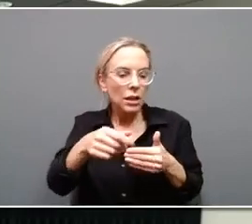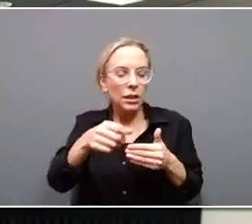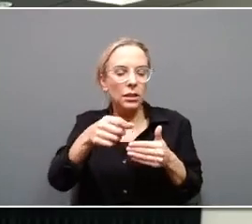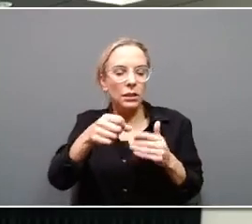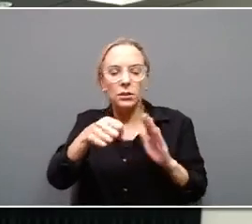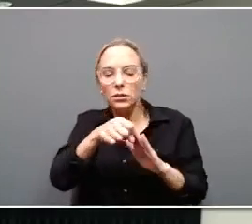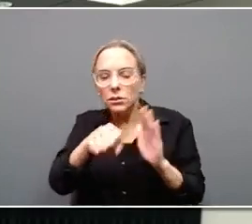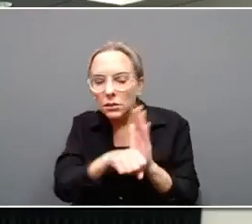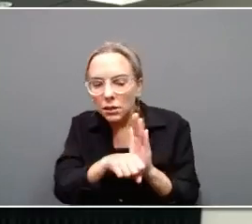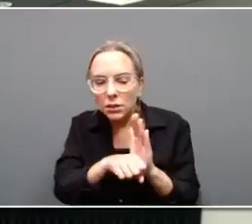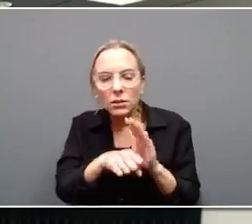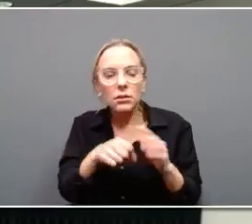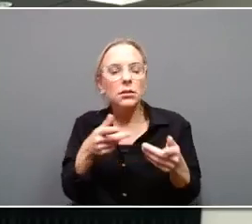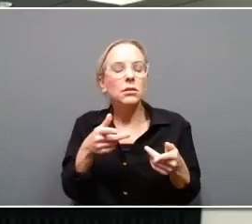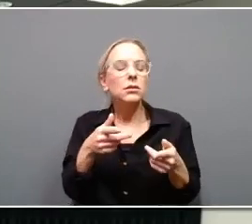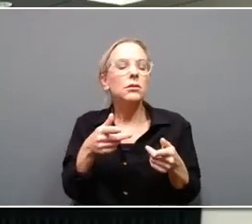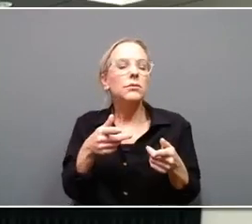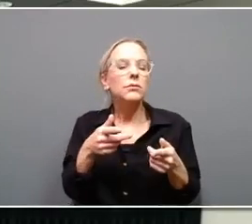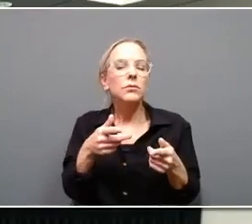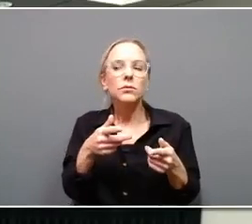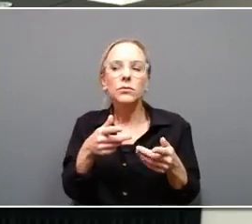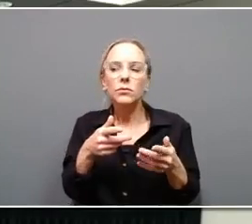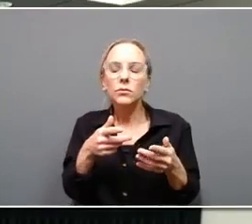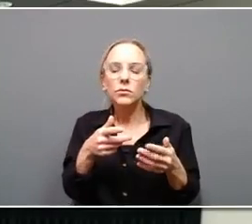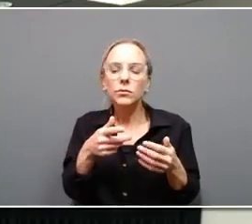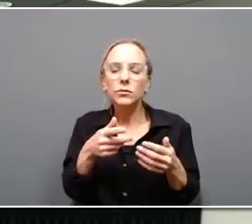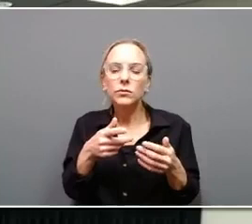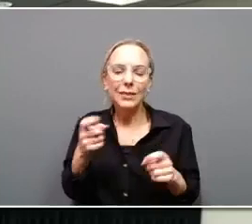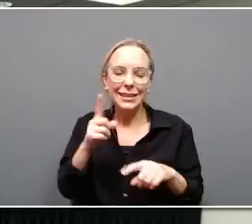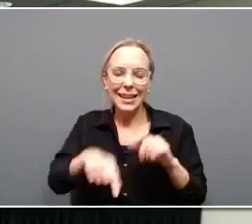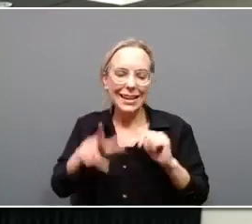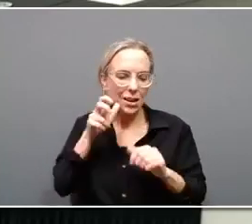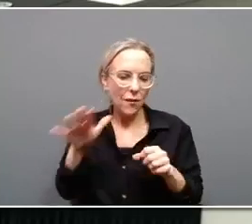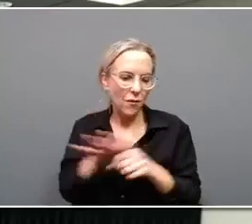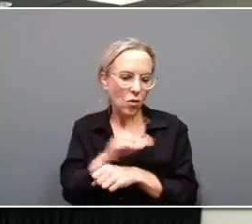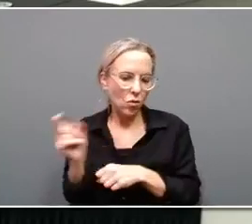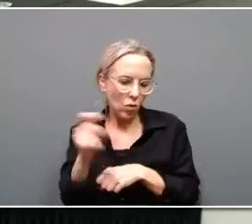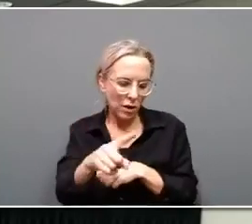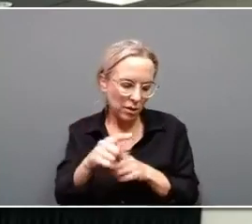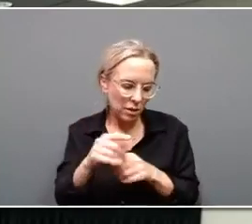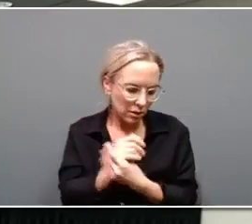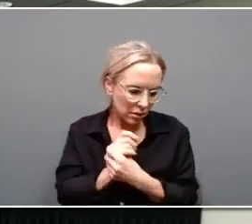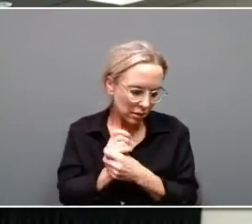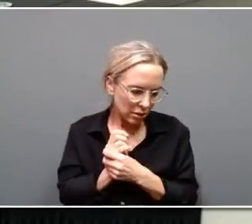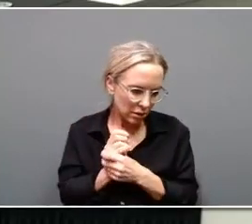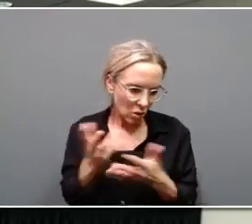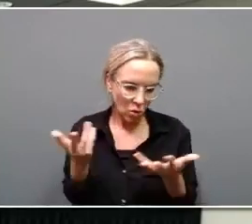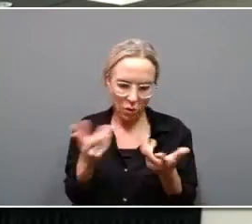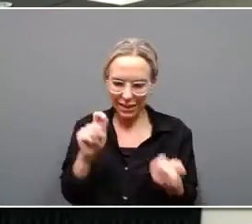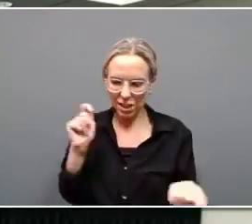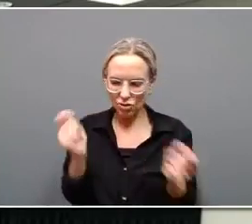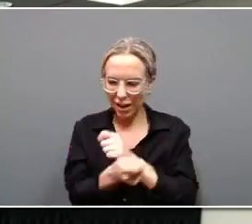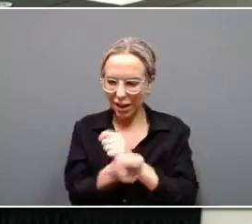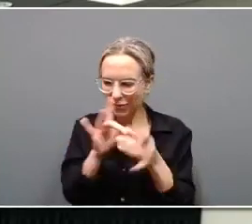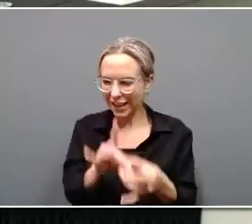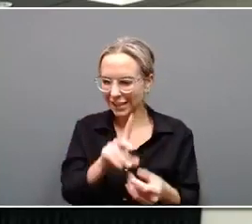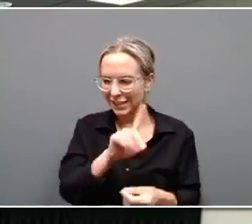of improvements that have already been made, or is it a big sweeping change? And then the second question is about